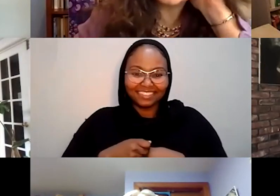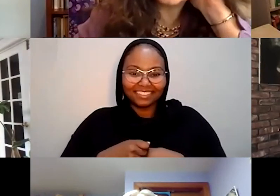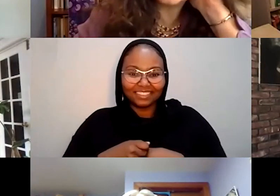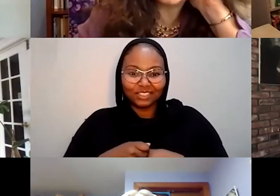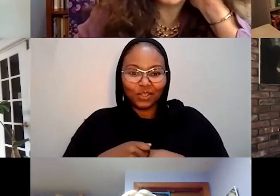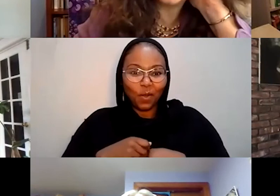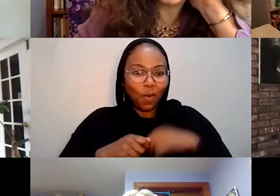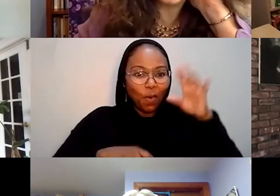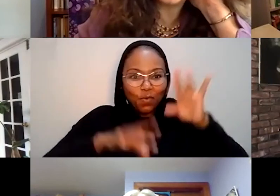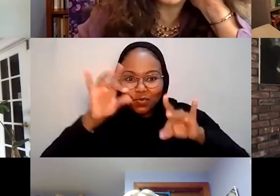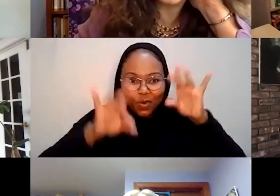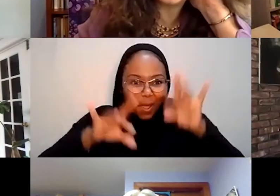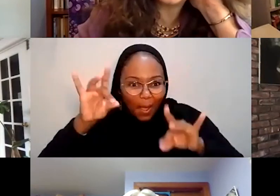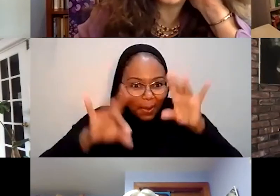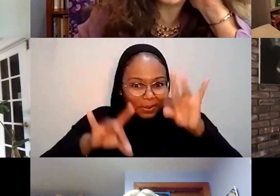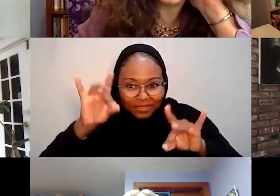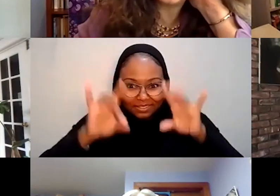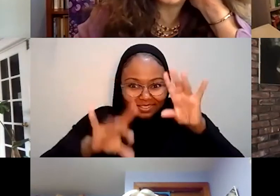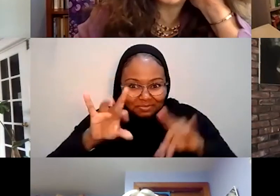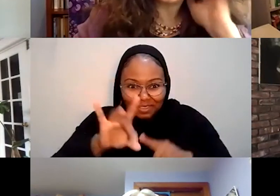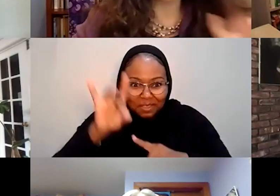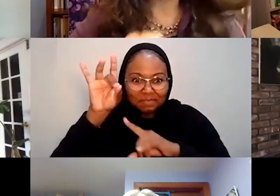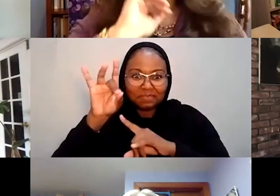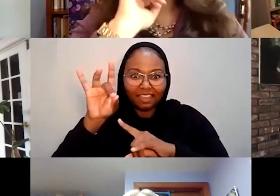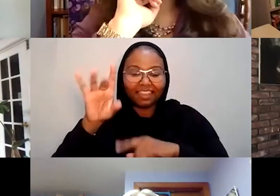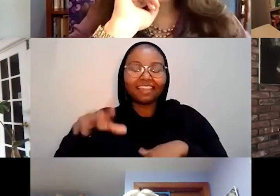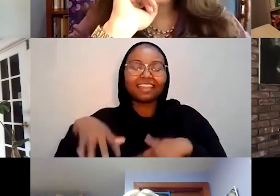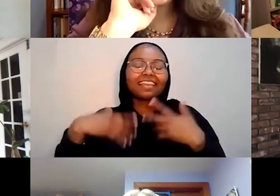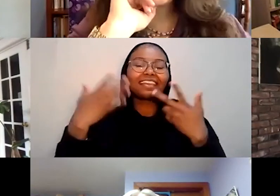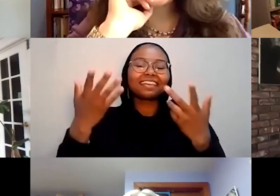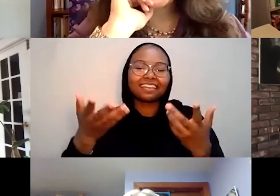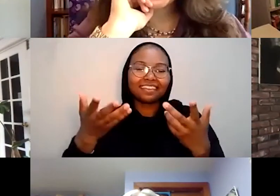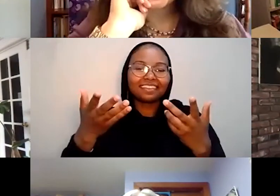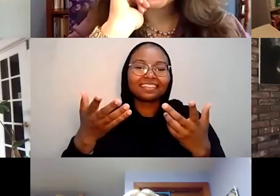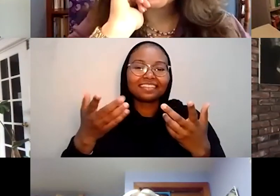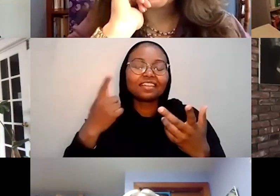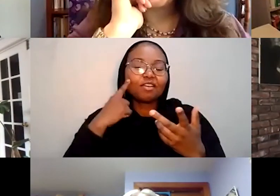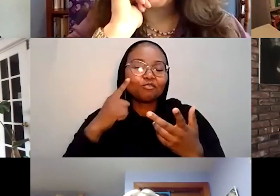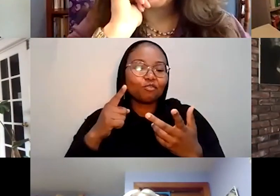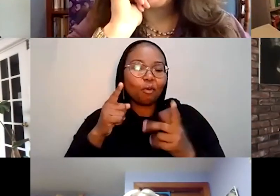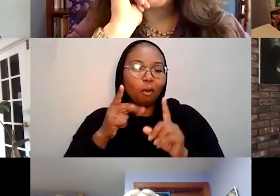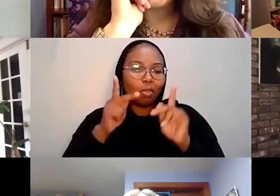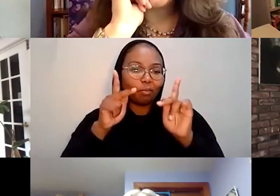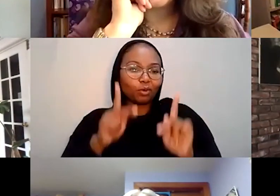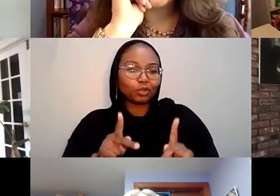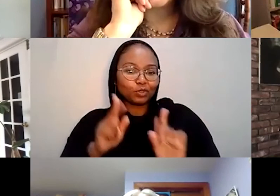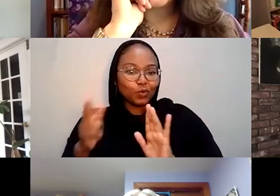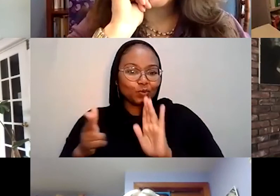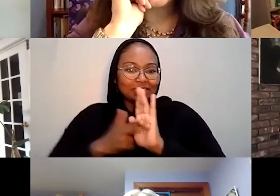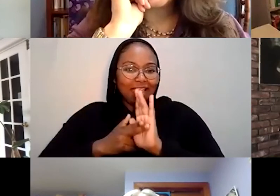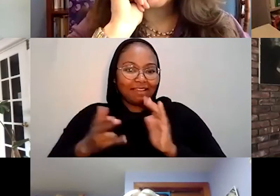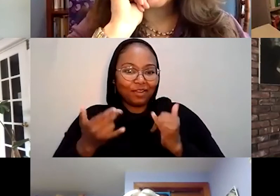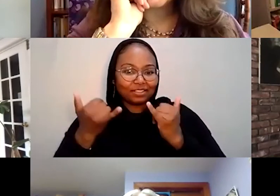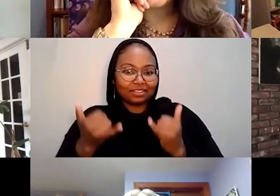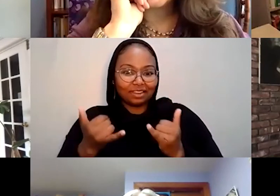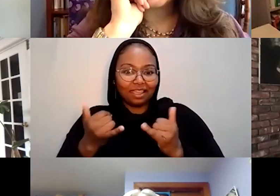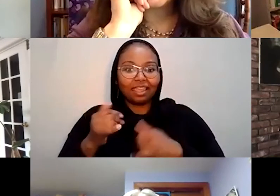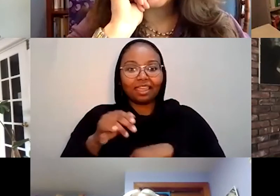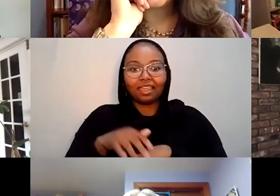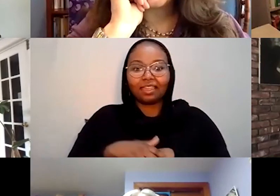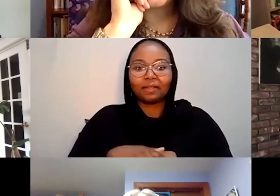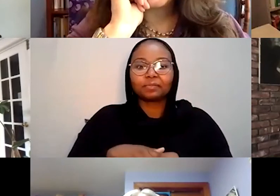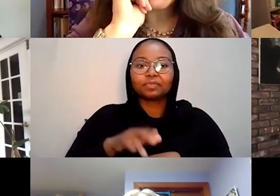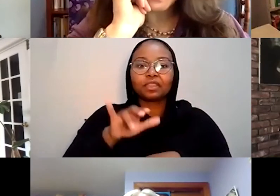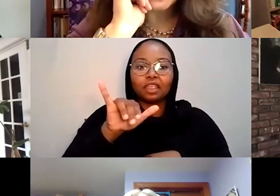Randomly chosen by when they signed on to the event today, Livonia Abivana, you have